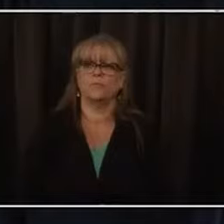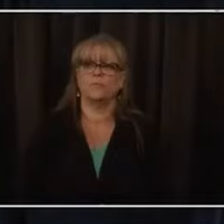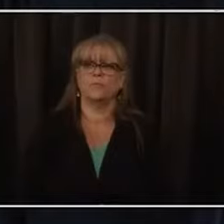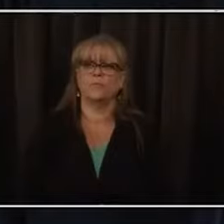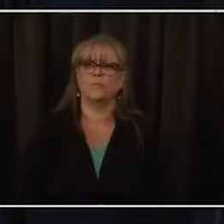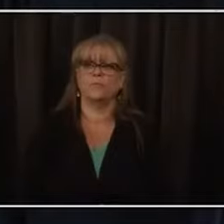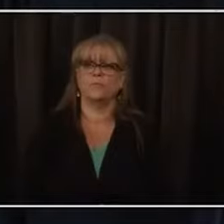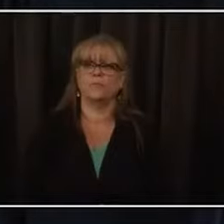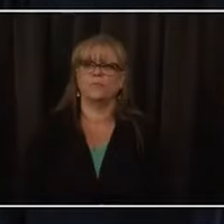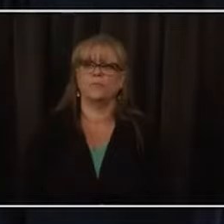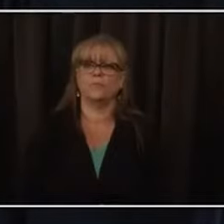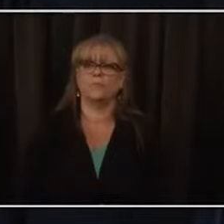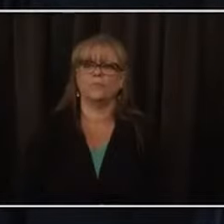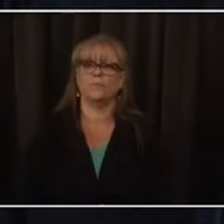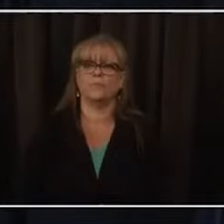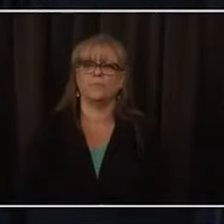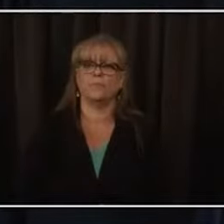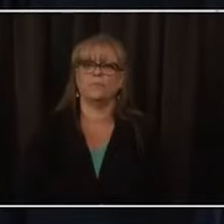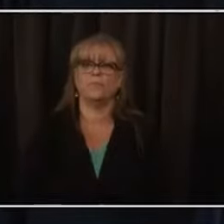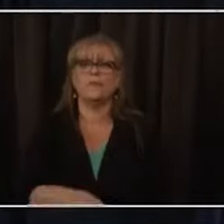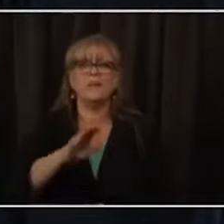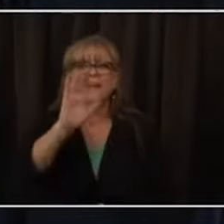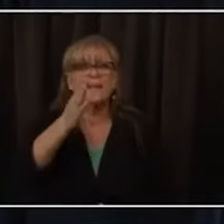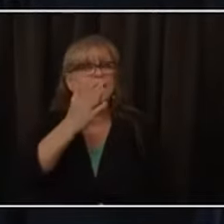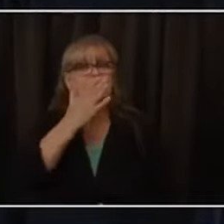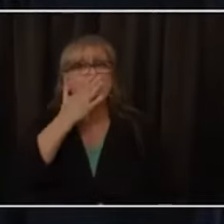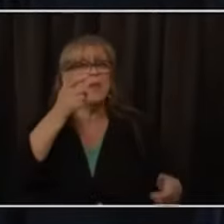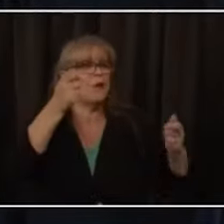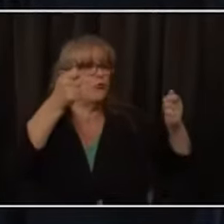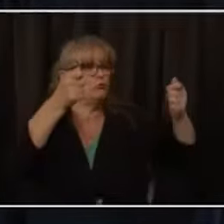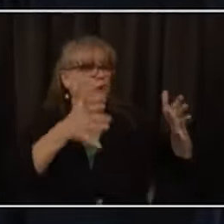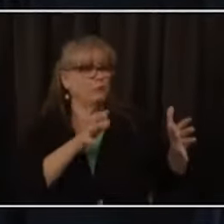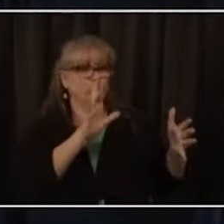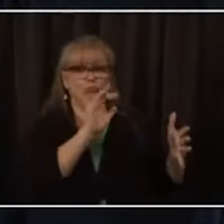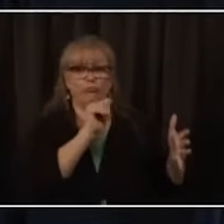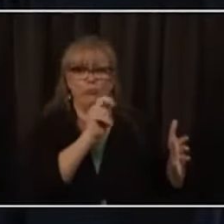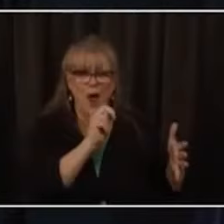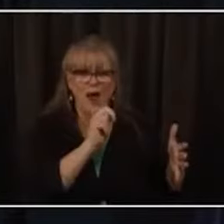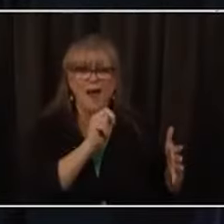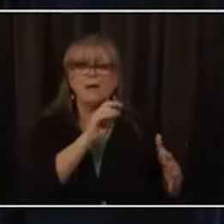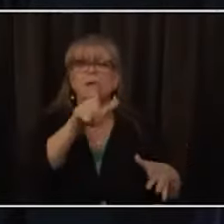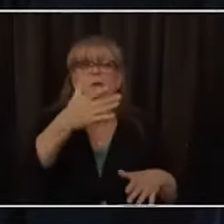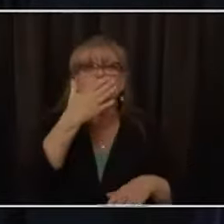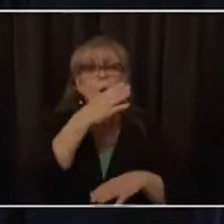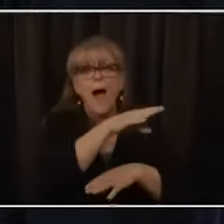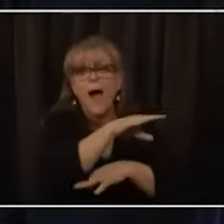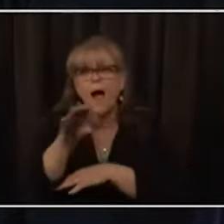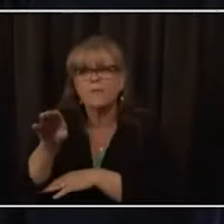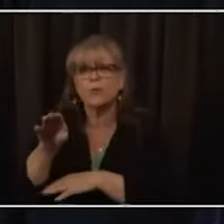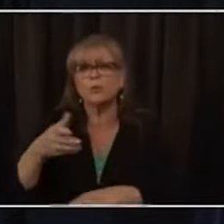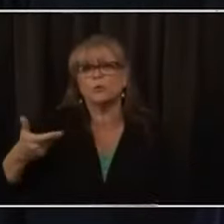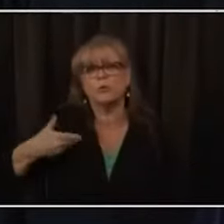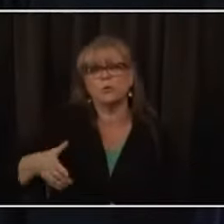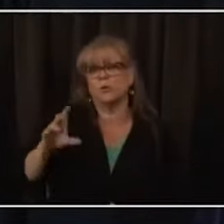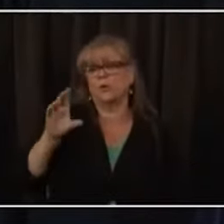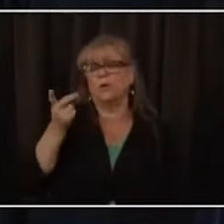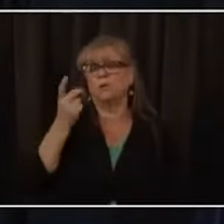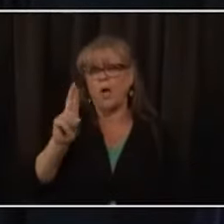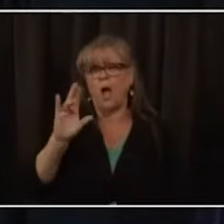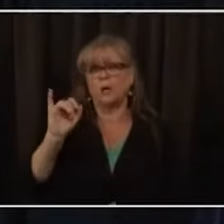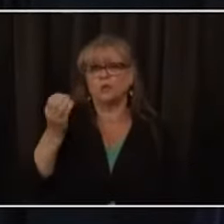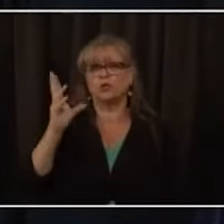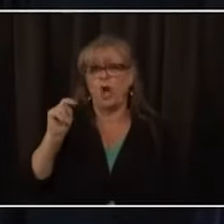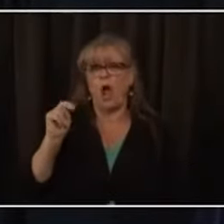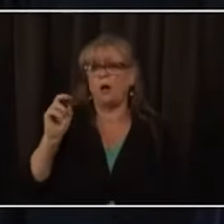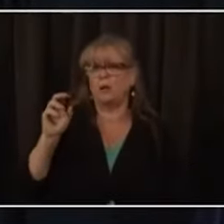Thank you very much, Director Ryan. Good afternoon. Again, I'm Dr. John Douglas, Executive Director of Tri-County Health Department, which covers Adams,